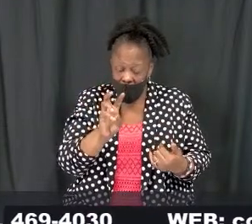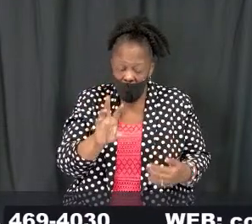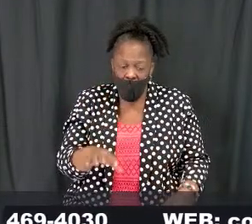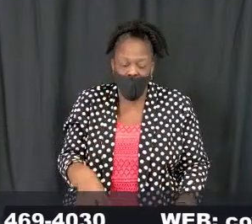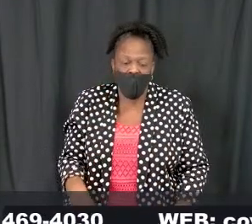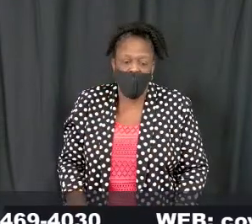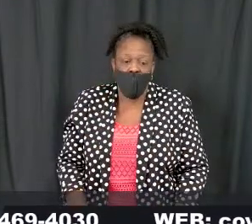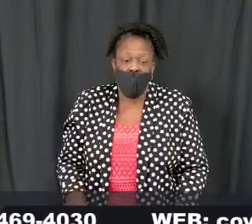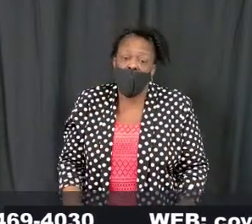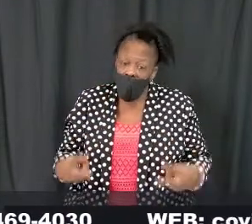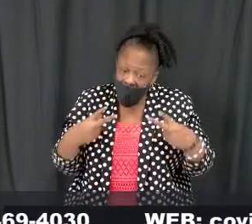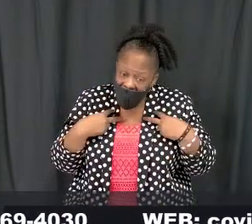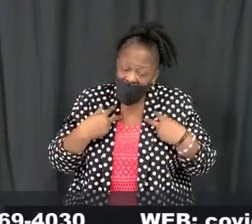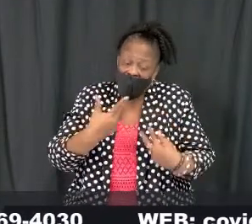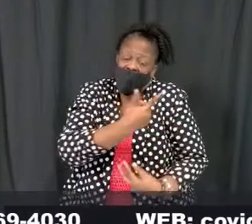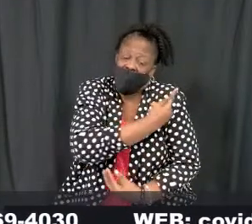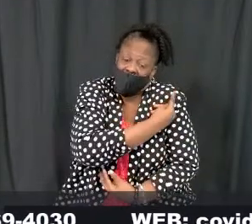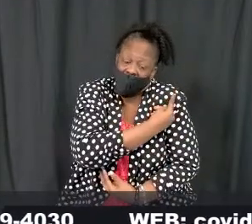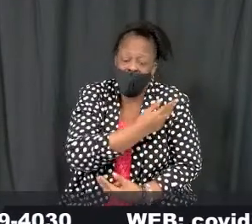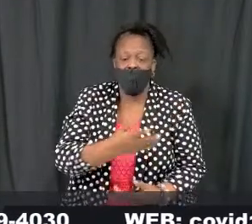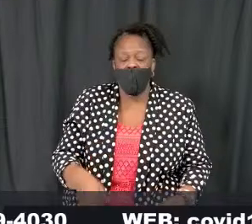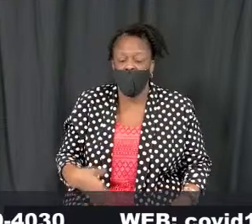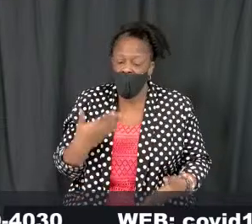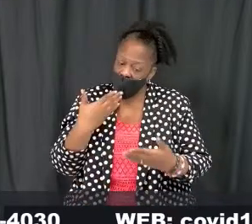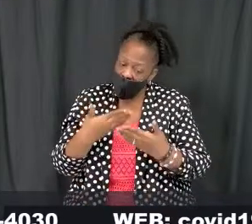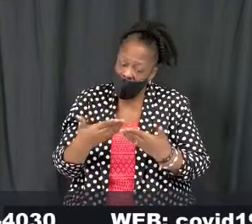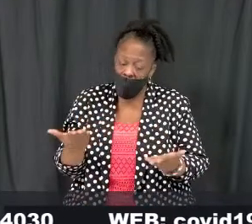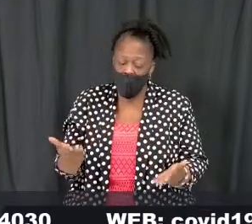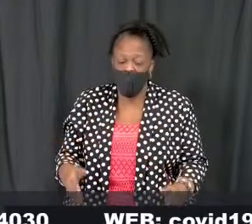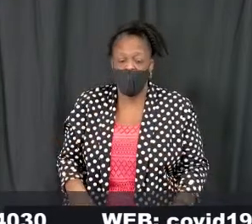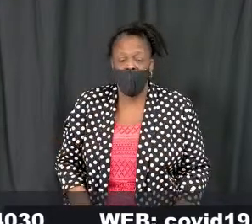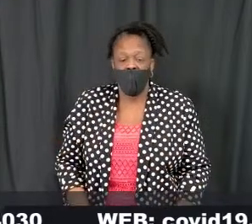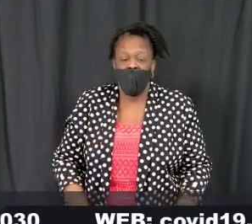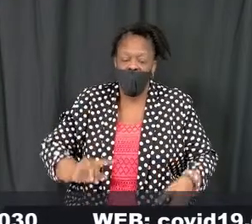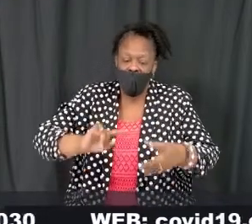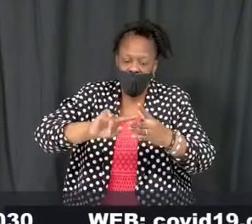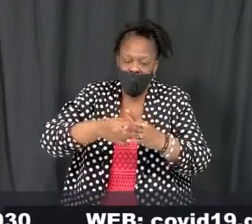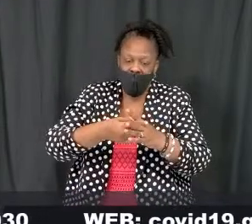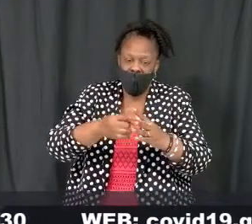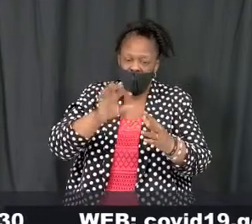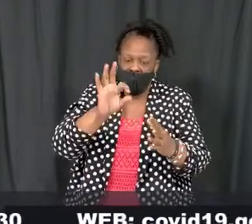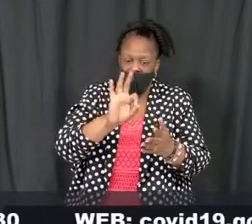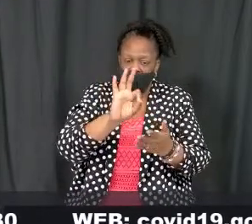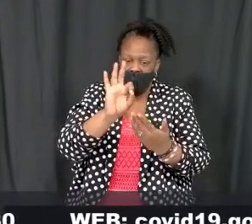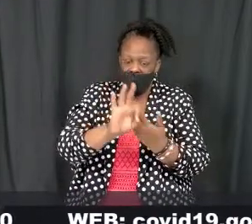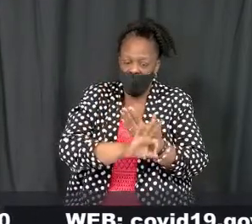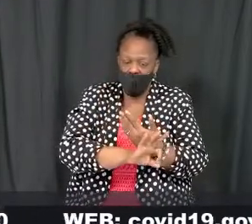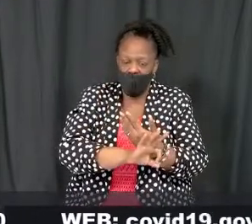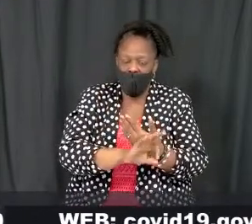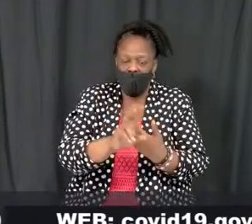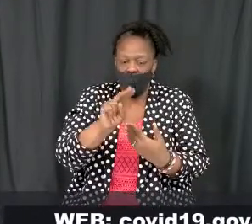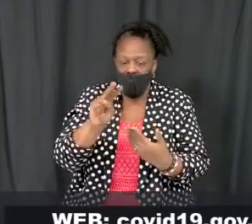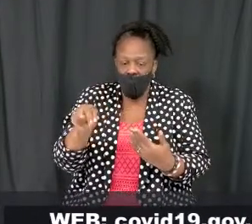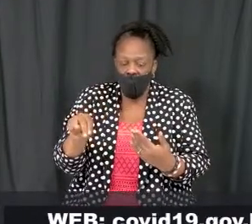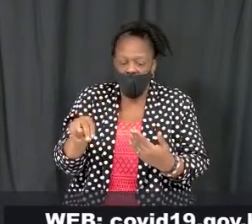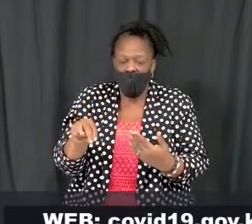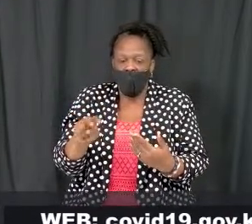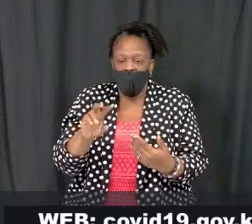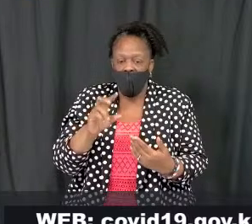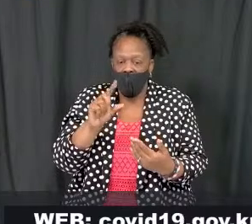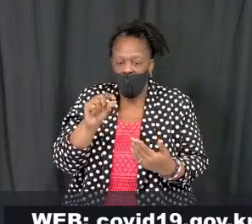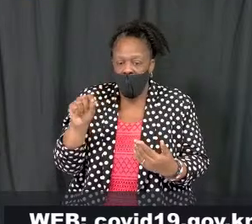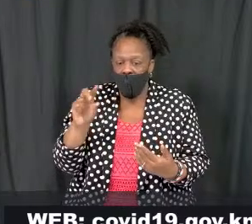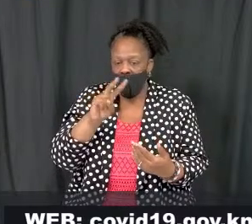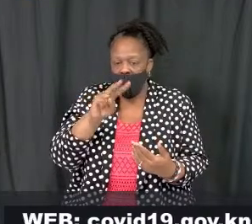effective. Our vaccine rollout started on February 22nd this year. Despite